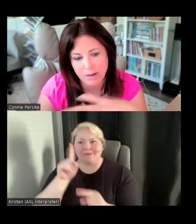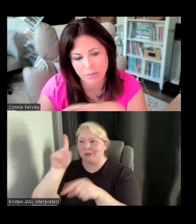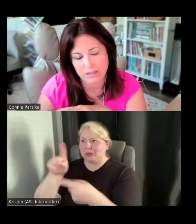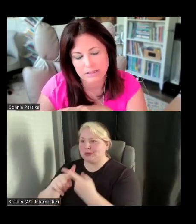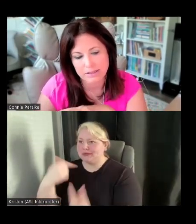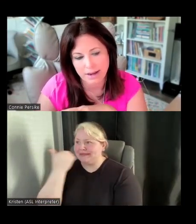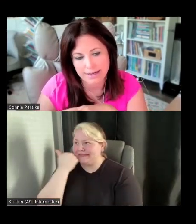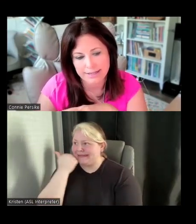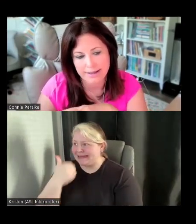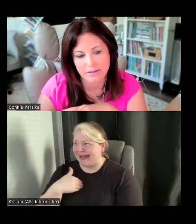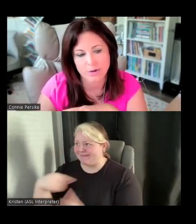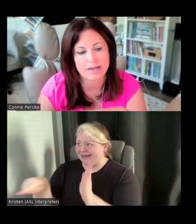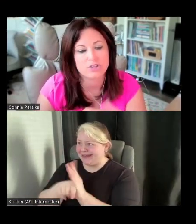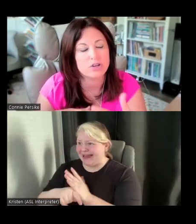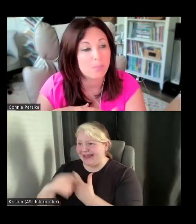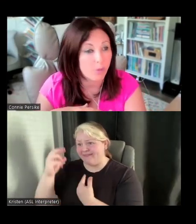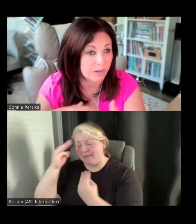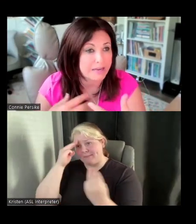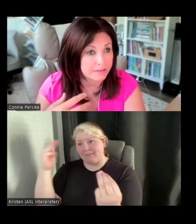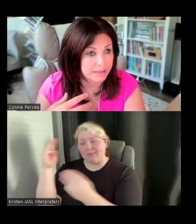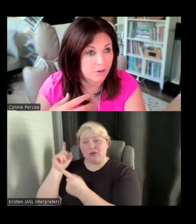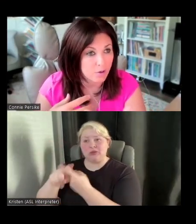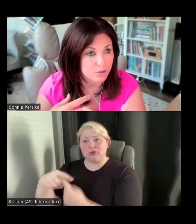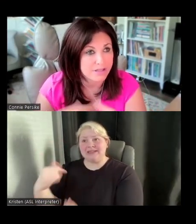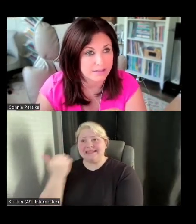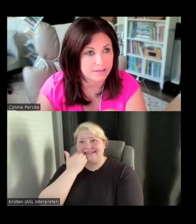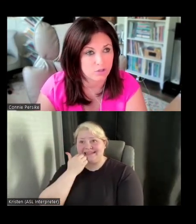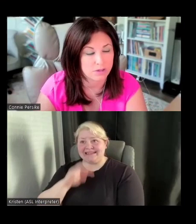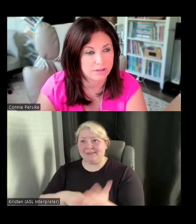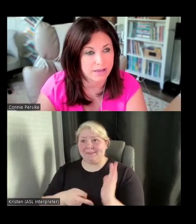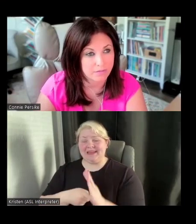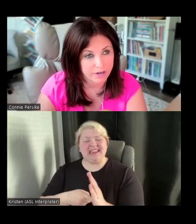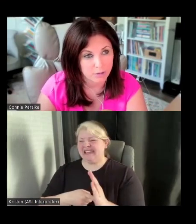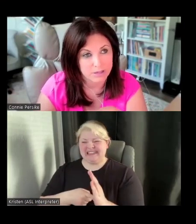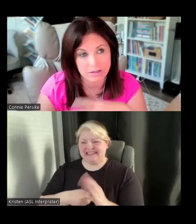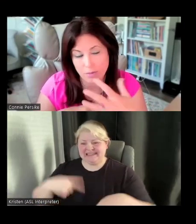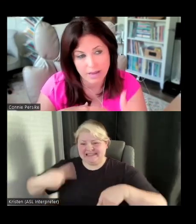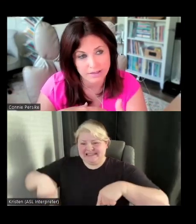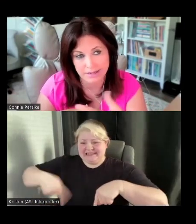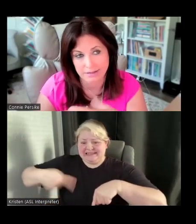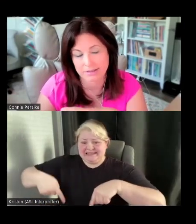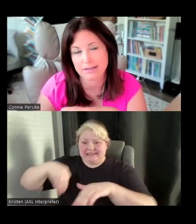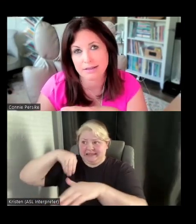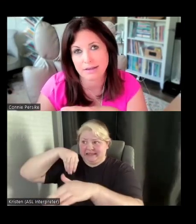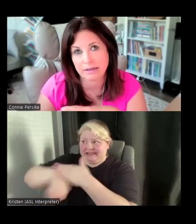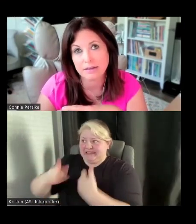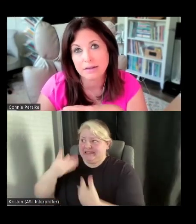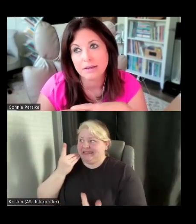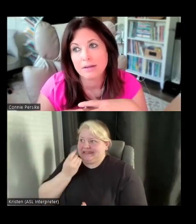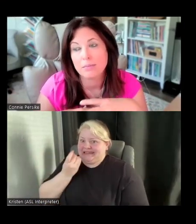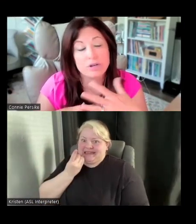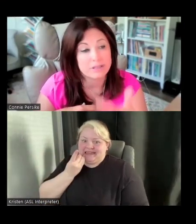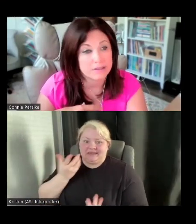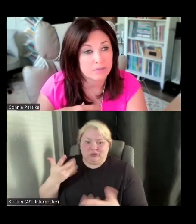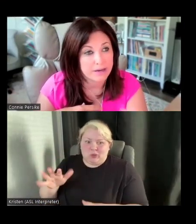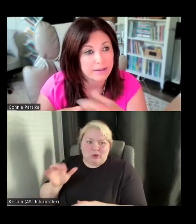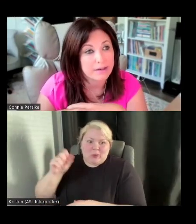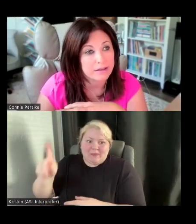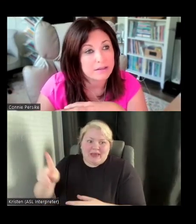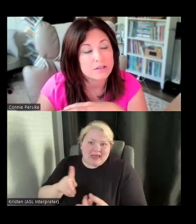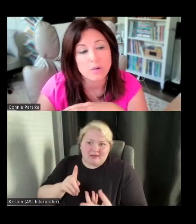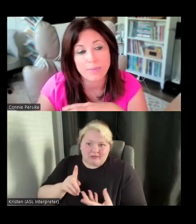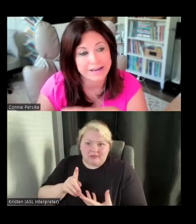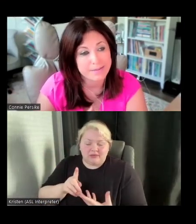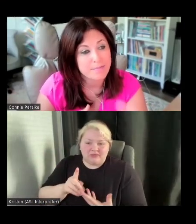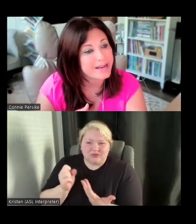negative memories tied to that location, you're more likely to go to that environment, go back to that dentist again, more